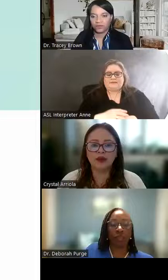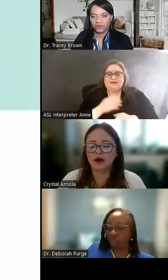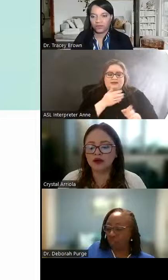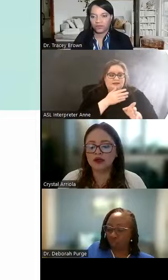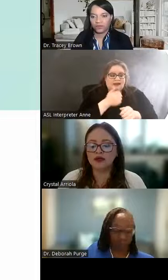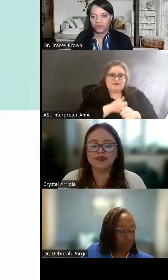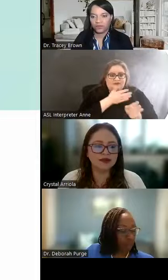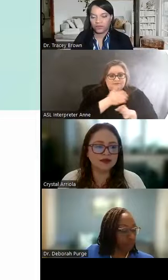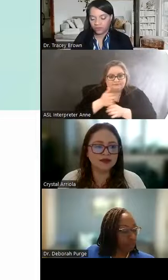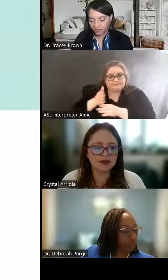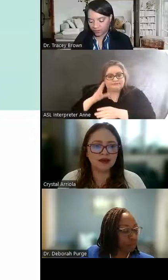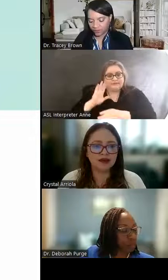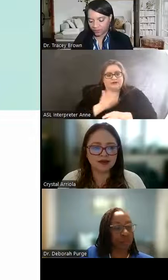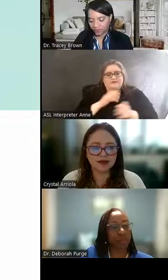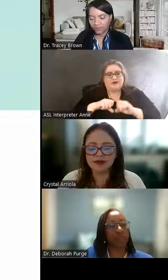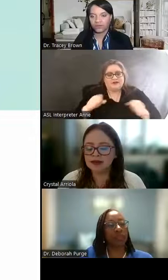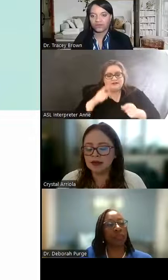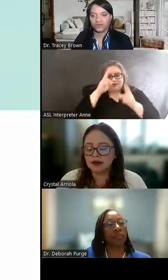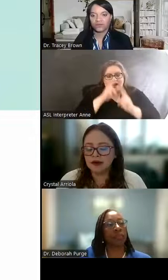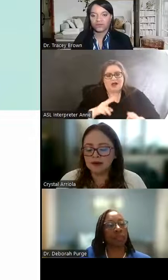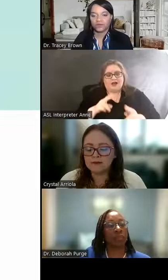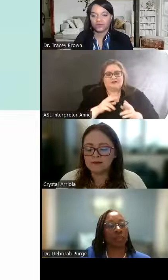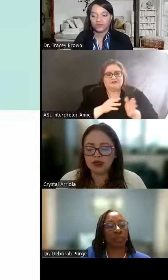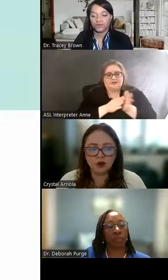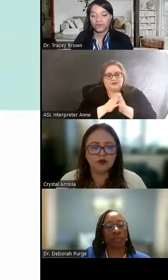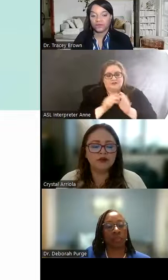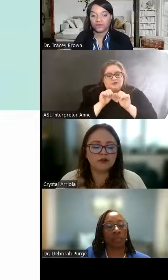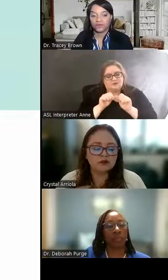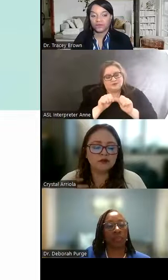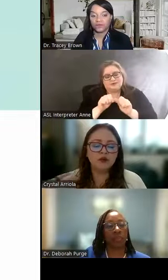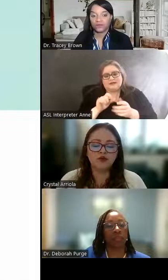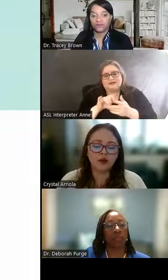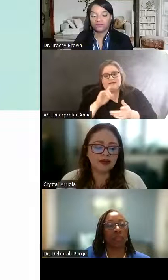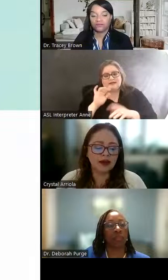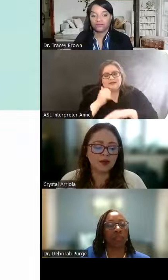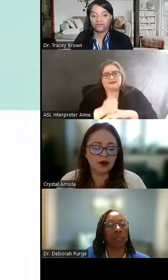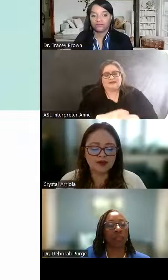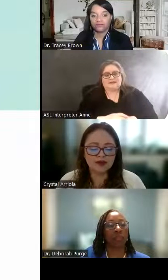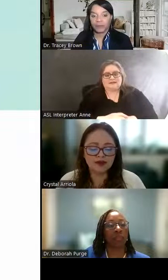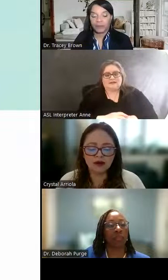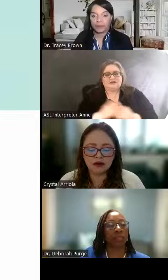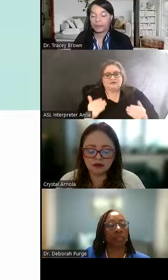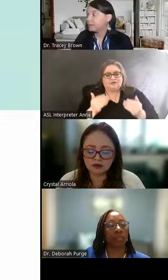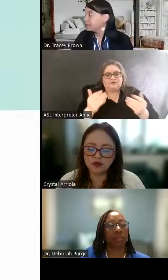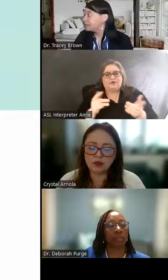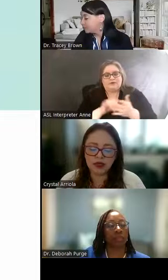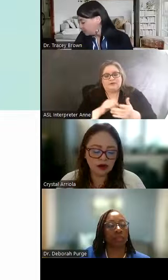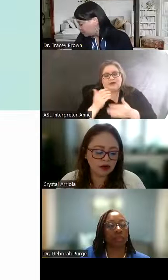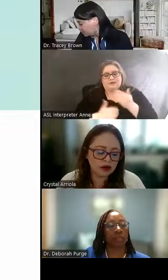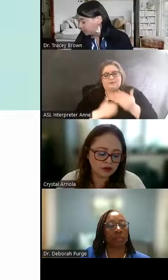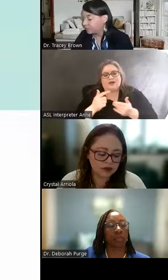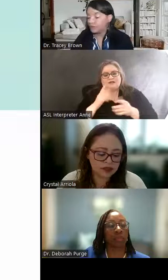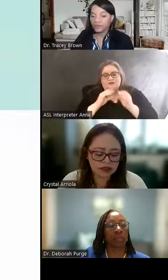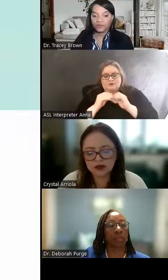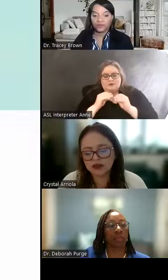are we honoring the resiliency that exists in order to move forward that process of